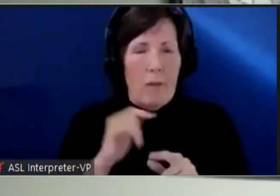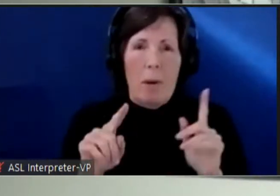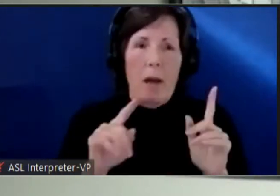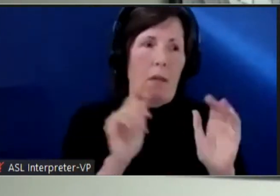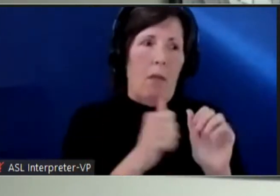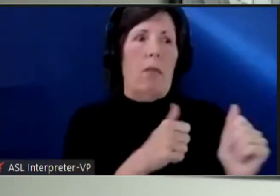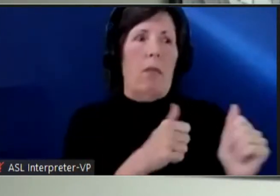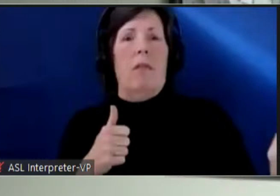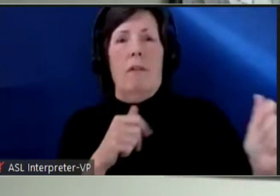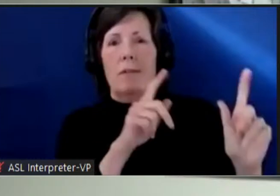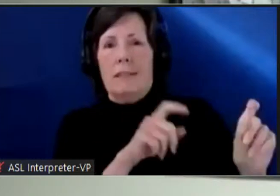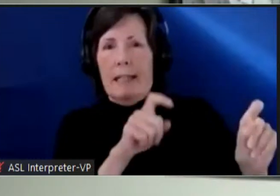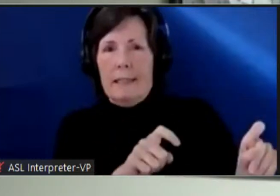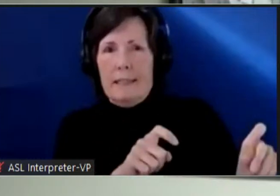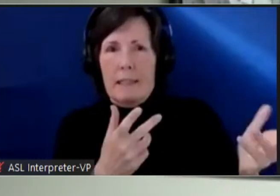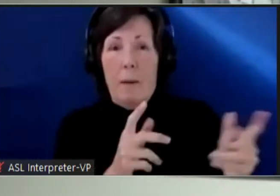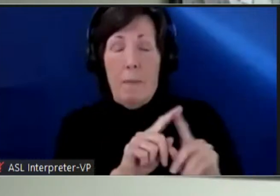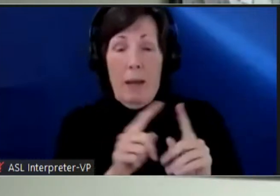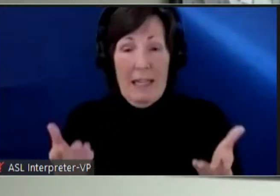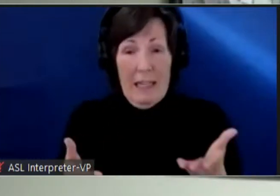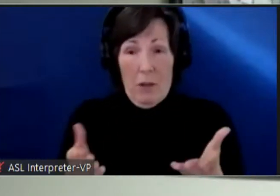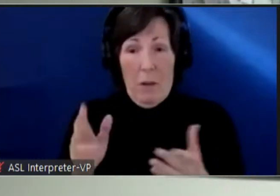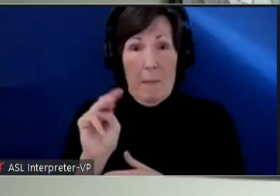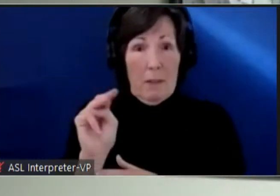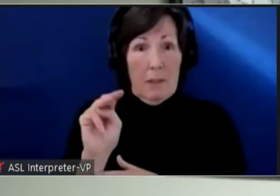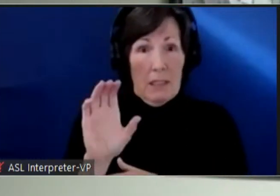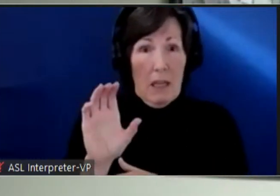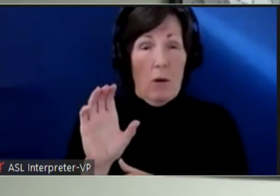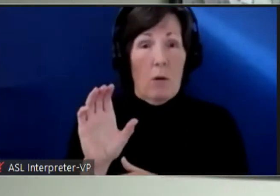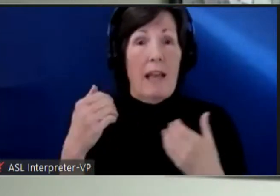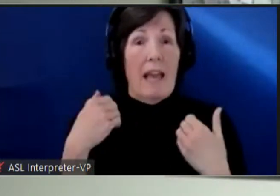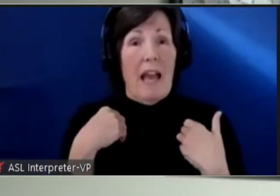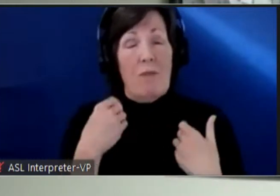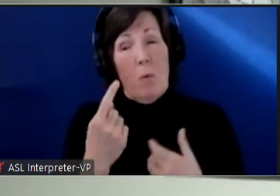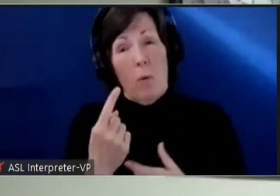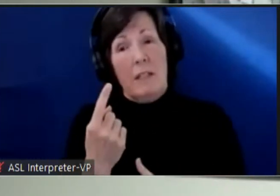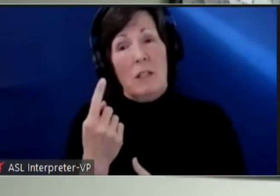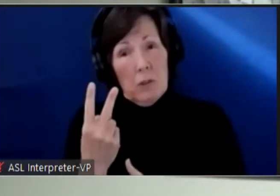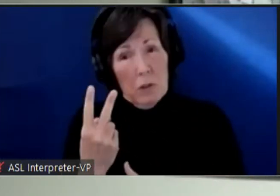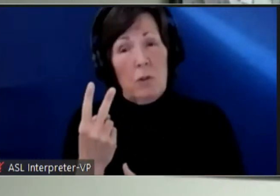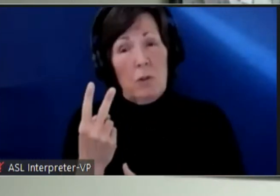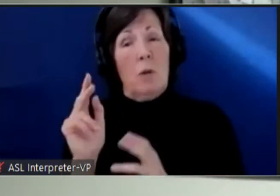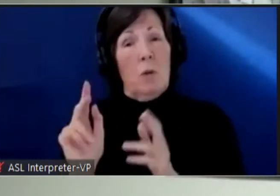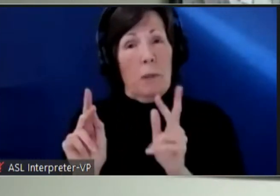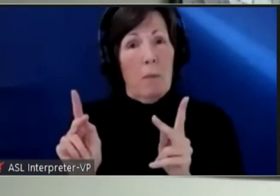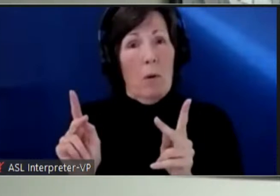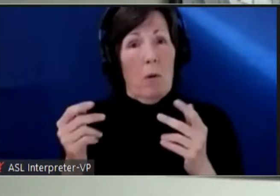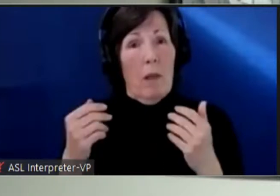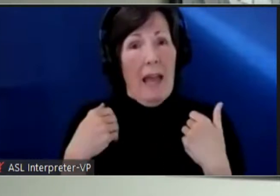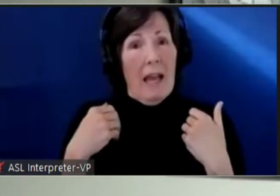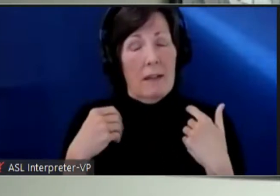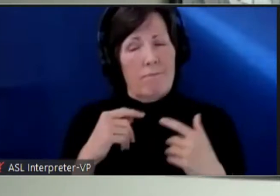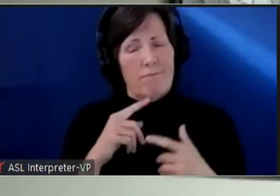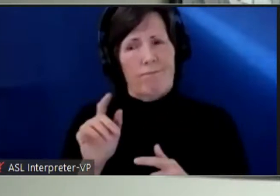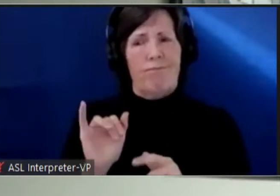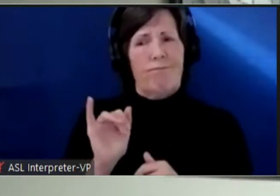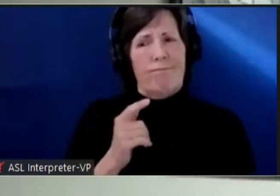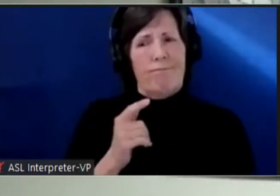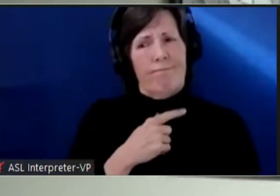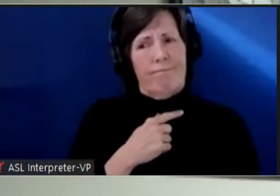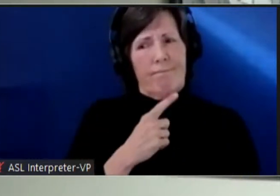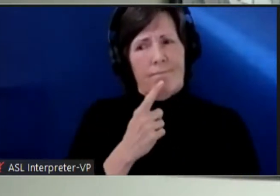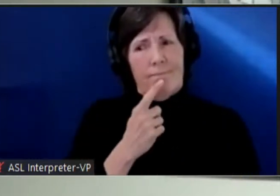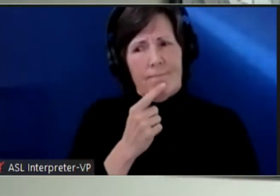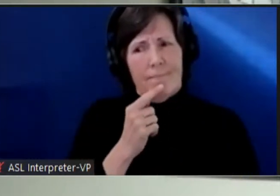in Mendocino County, we've had 1 or 2 cases that have piqued my interest about that, as well